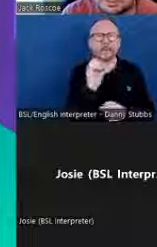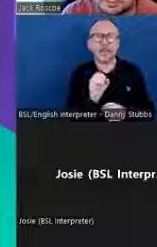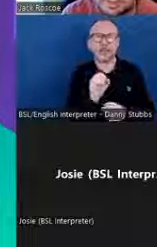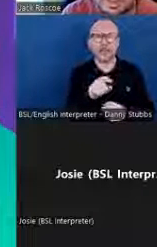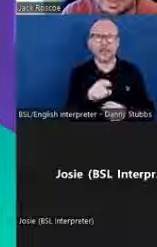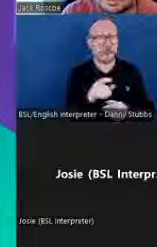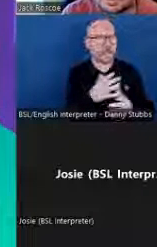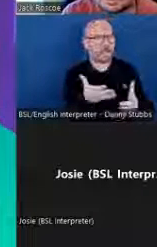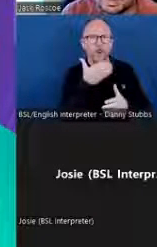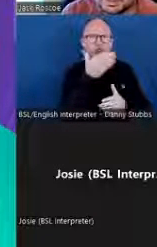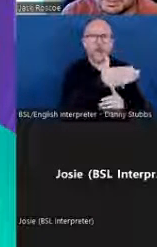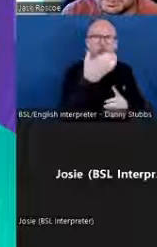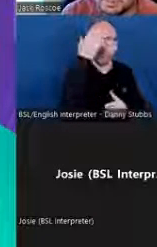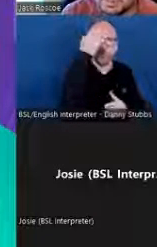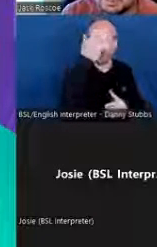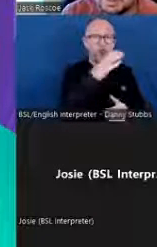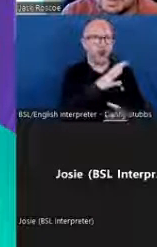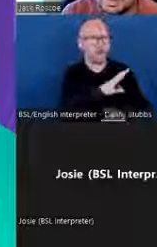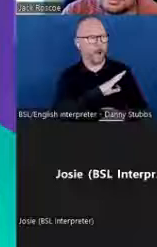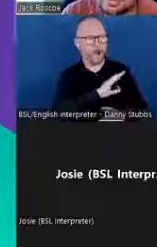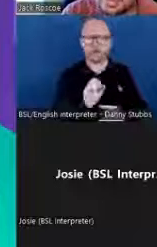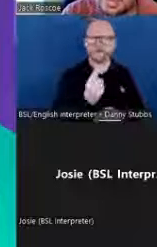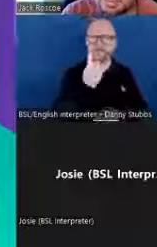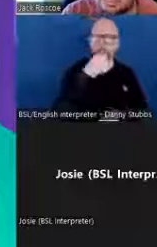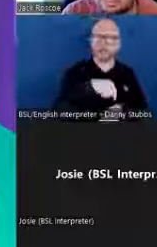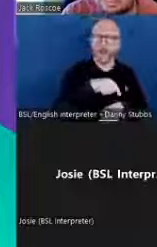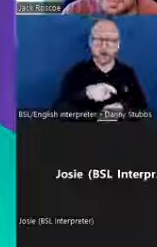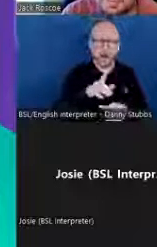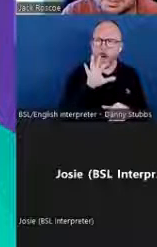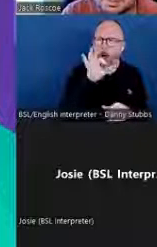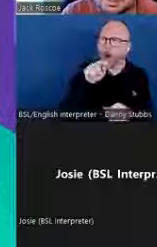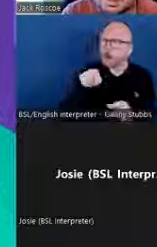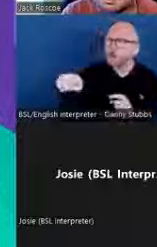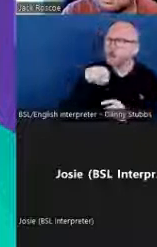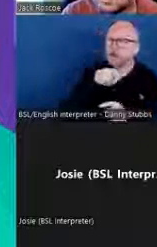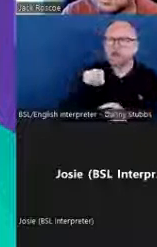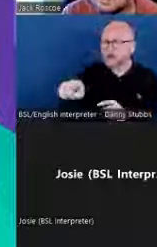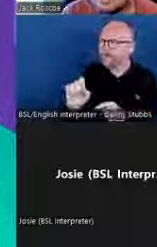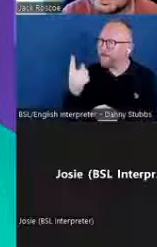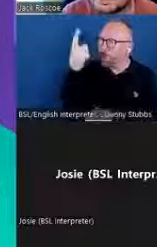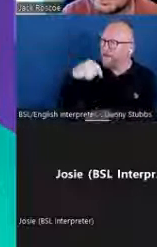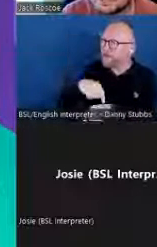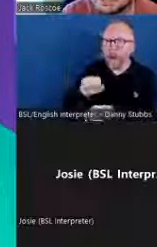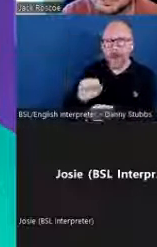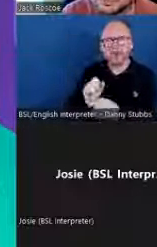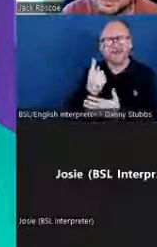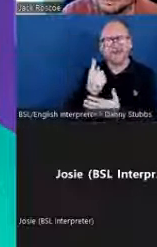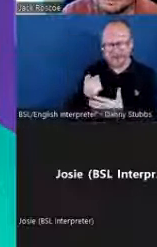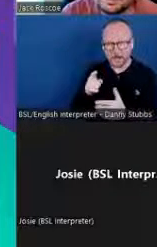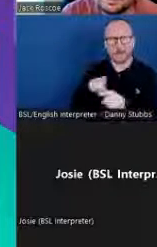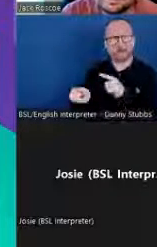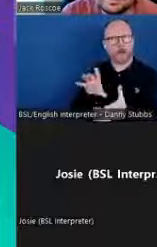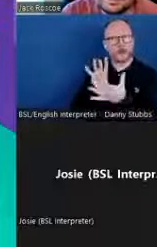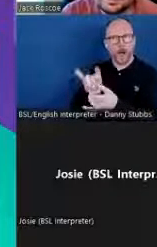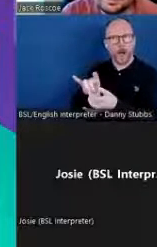Parks before, so asking people if it's their first time at one of your events is useful to see if you're reaching a new audience.